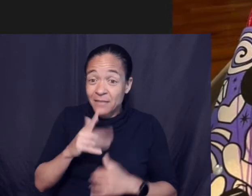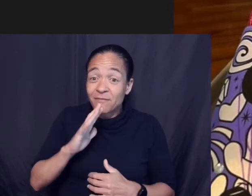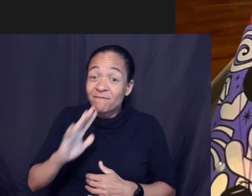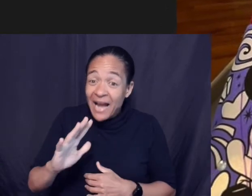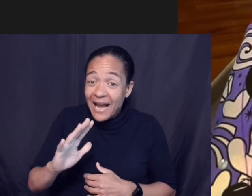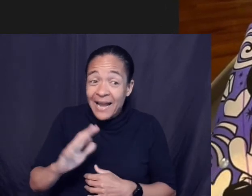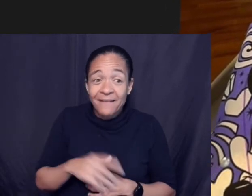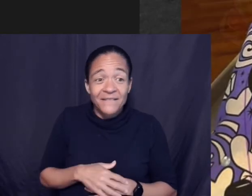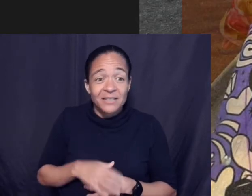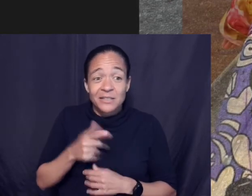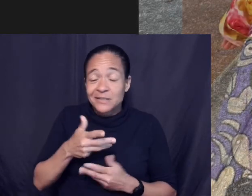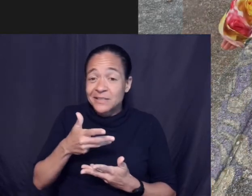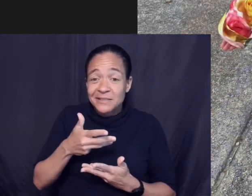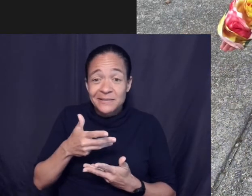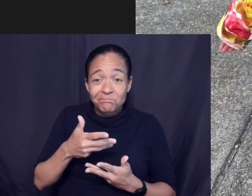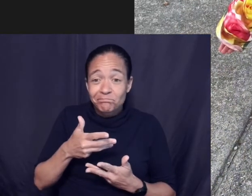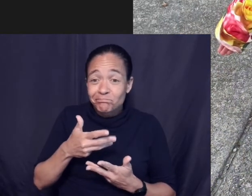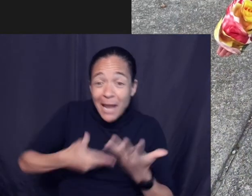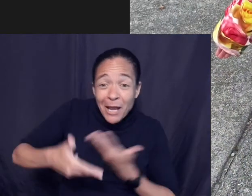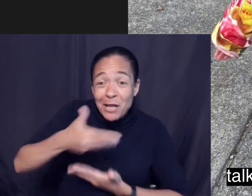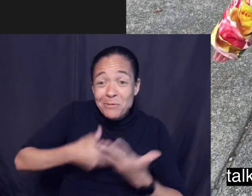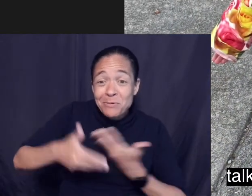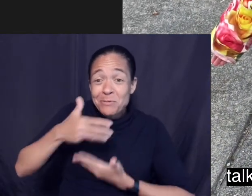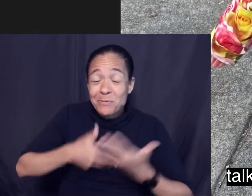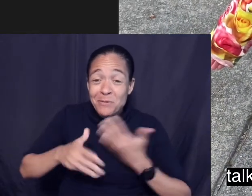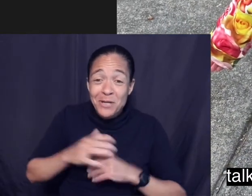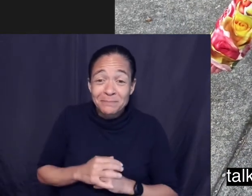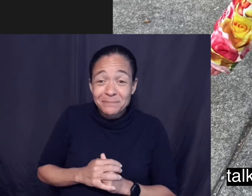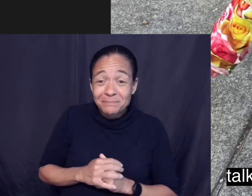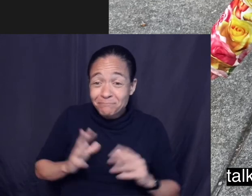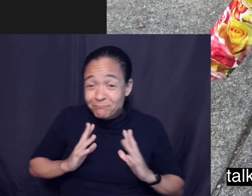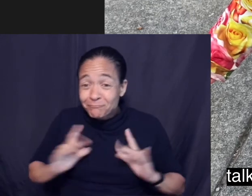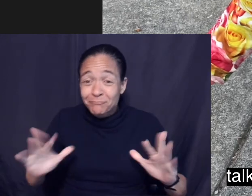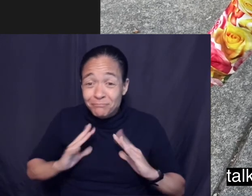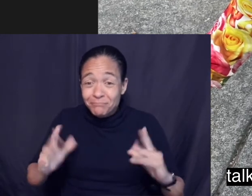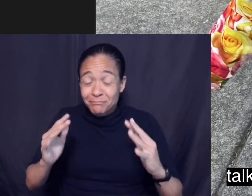she's 5 years old. She's very outgoing, spunky,